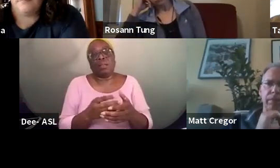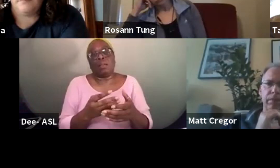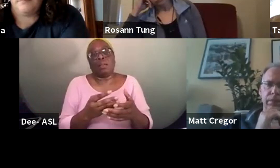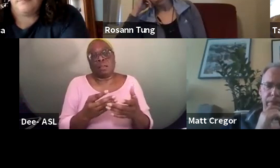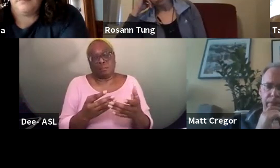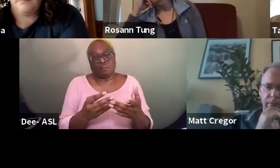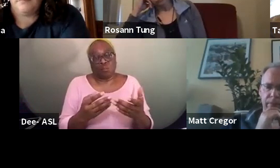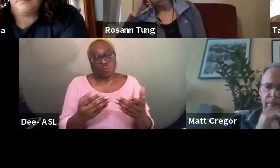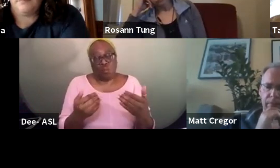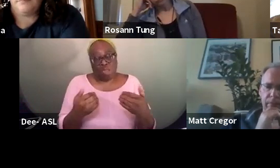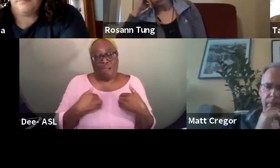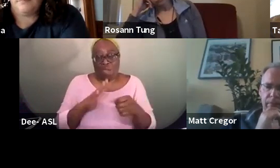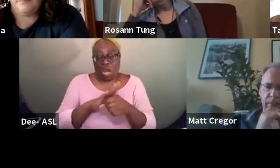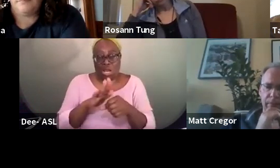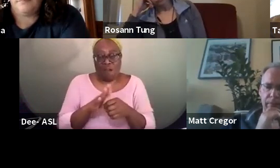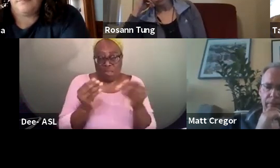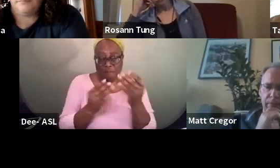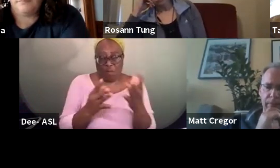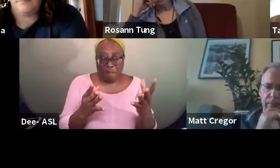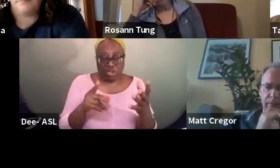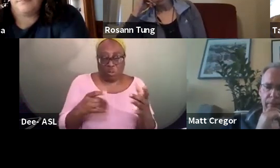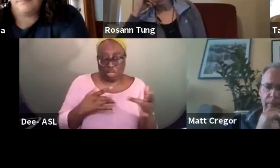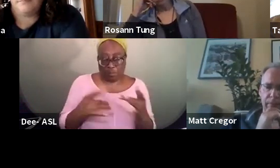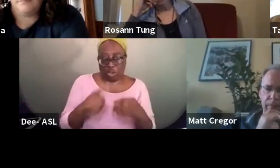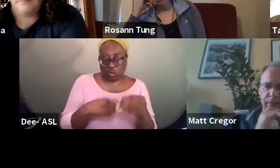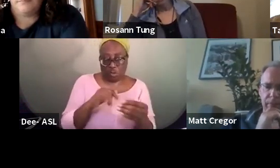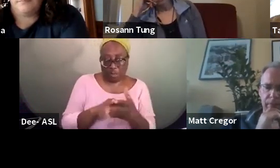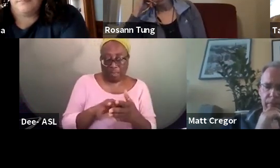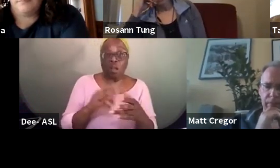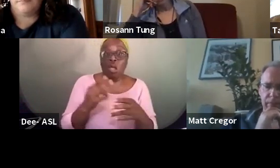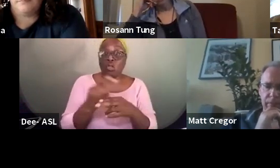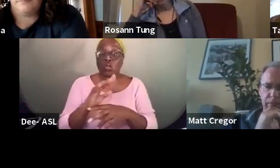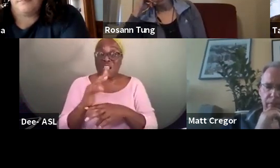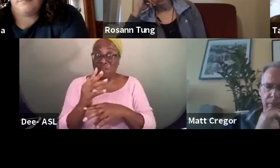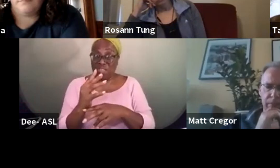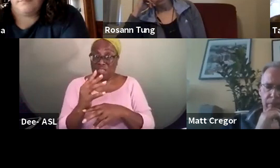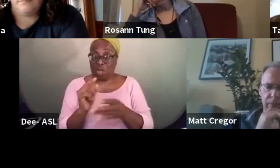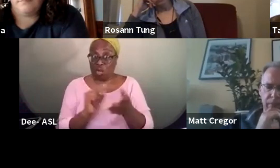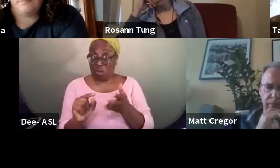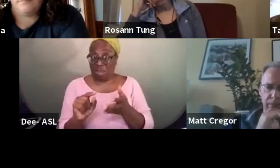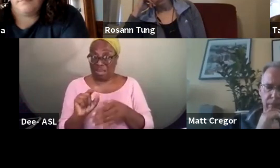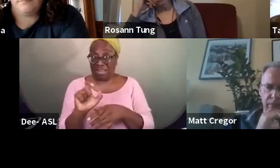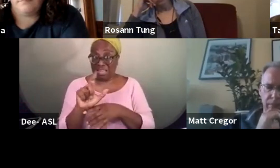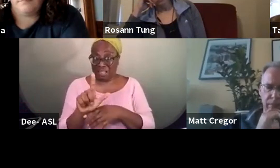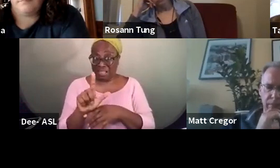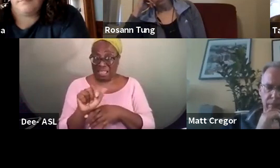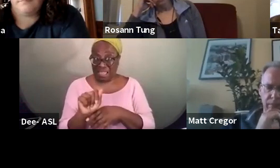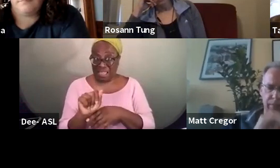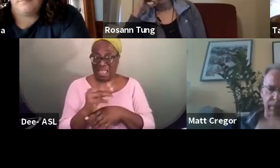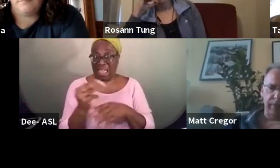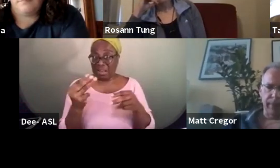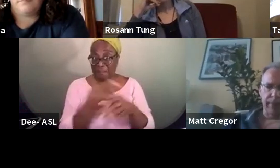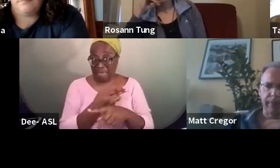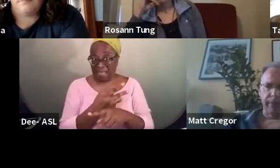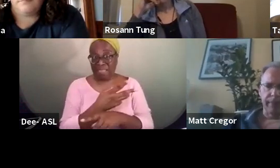give us pause. So using 5th grade ELA in math and 6th grade